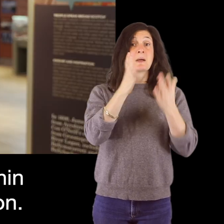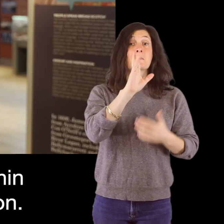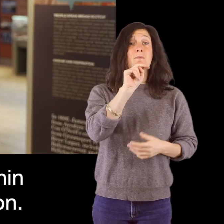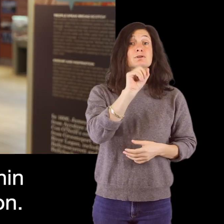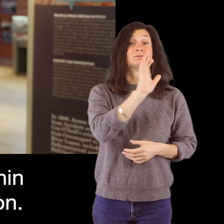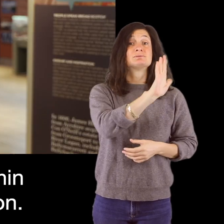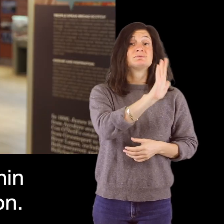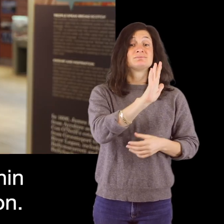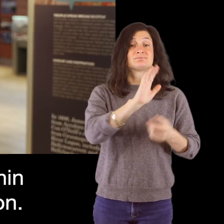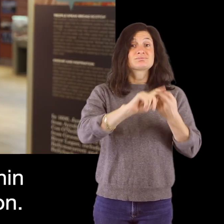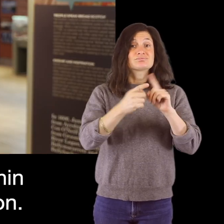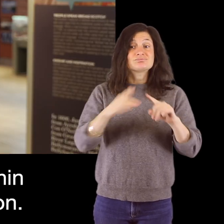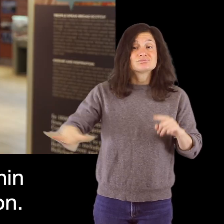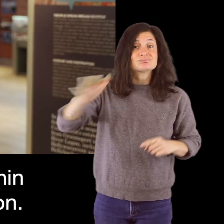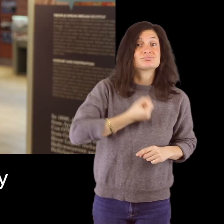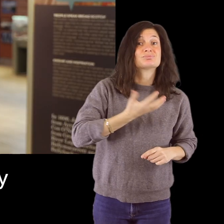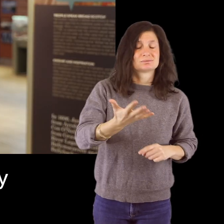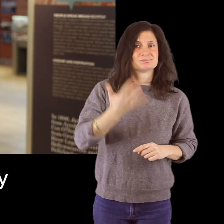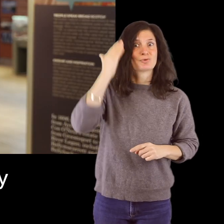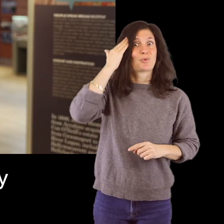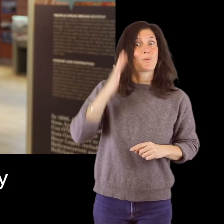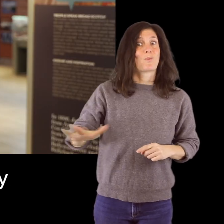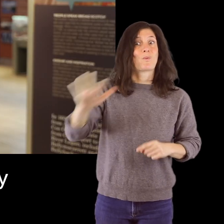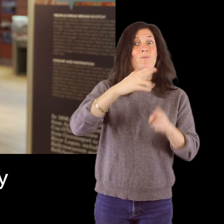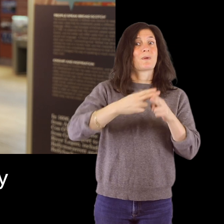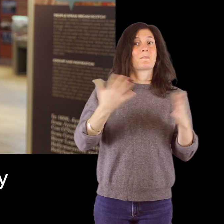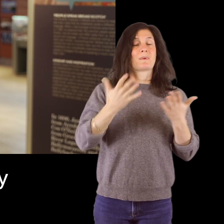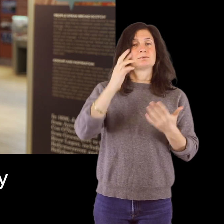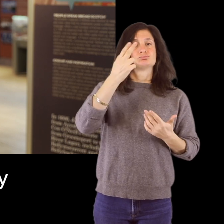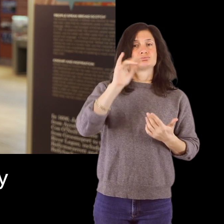within the Ulster Scots literary tradition. Many of Burns's